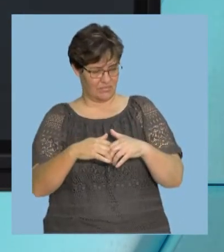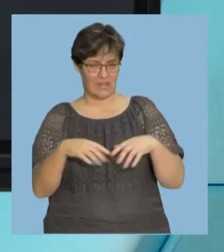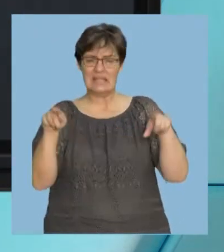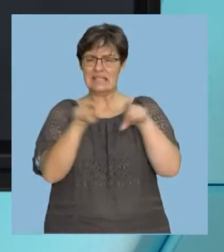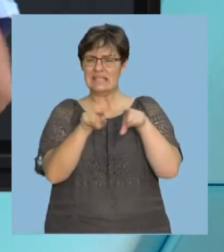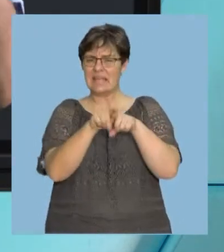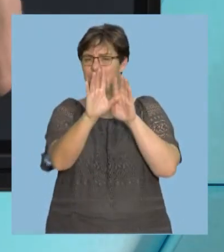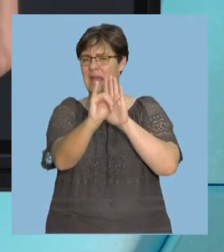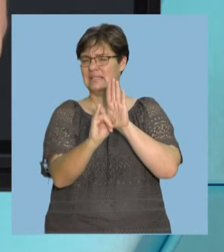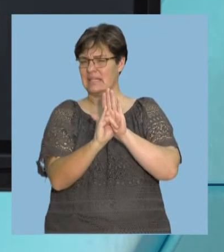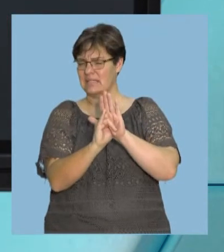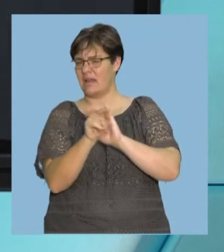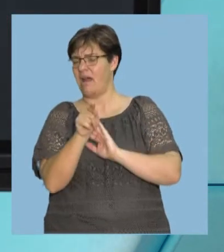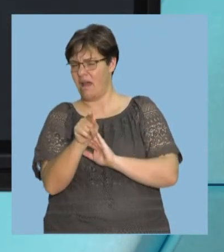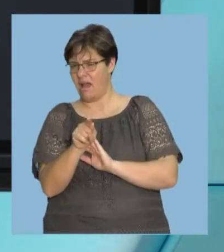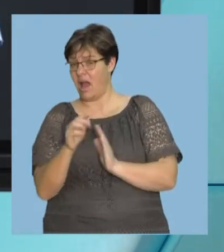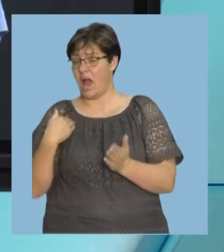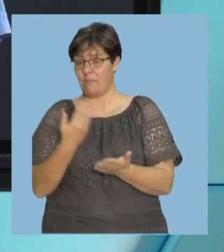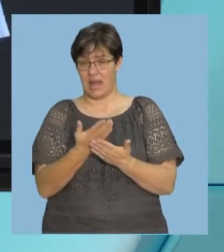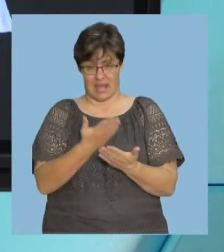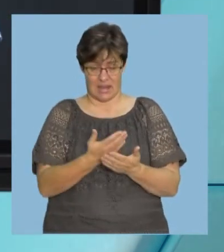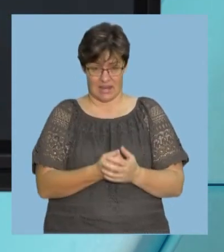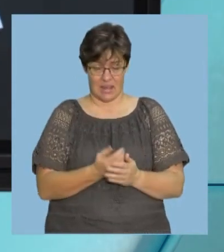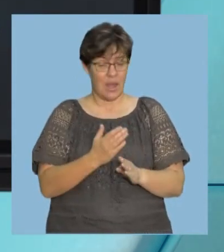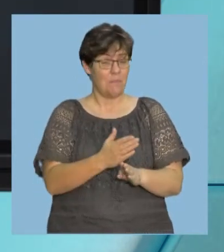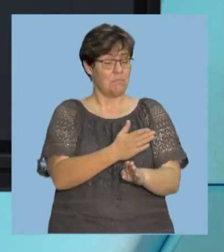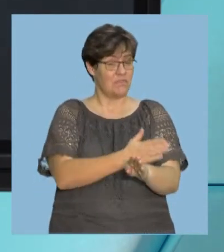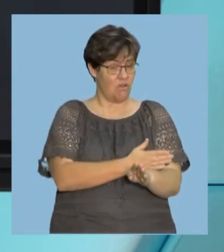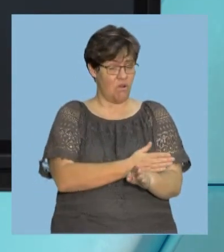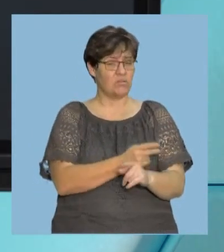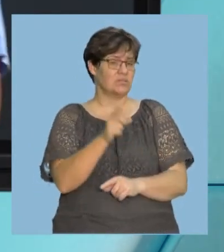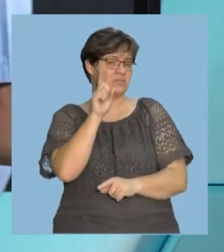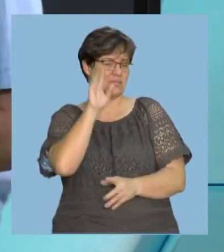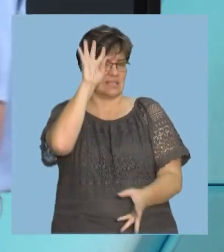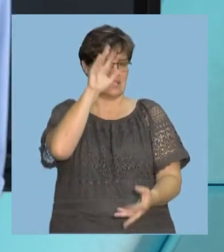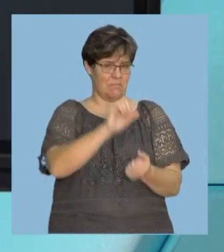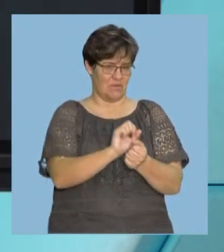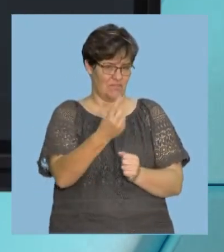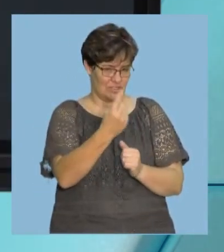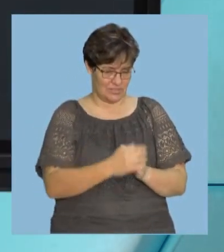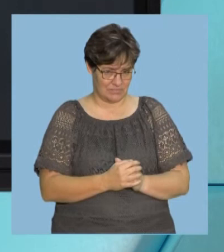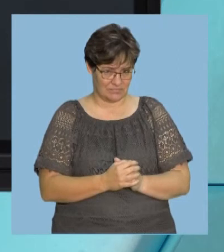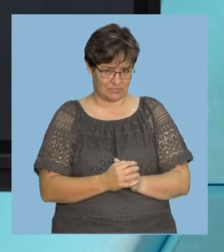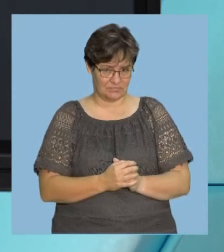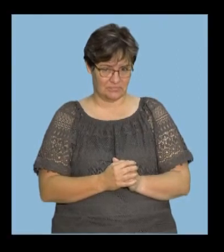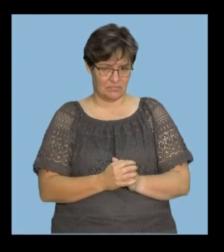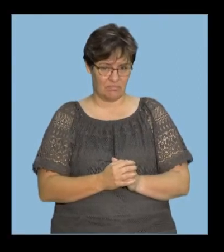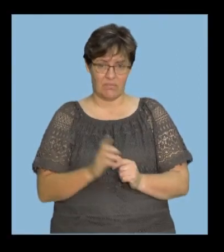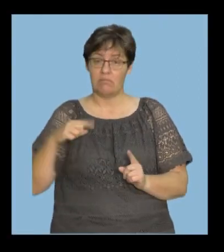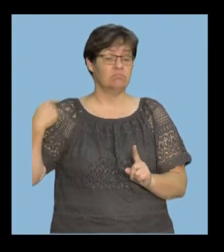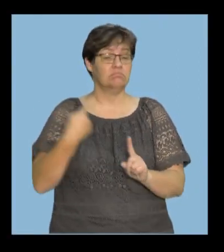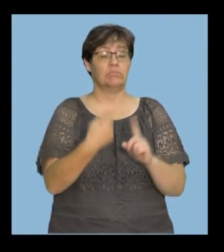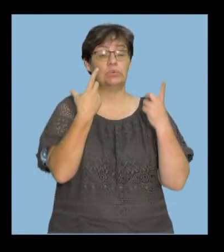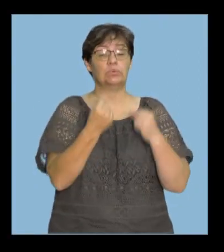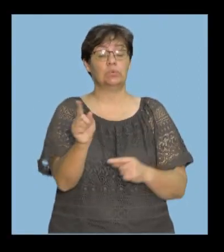think about whether that same identity can be applied. But before we go, let's have a look at a brief summary.